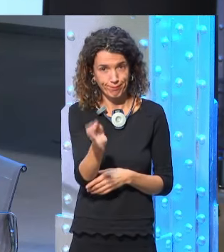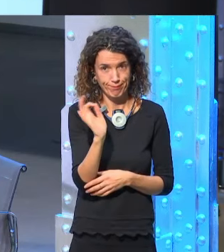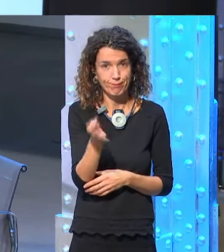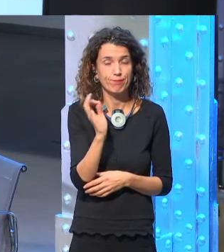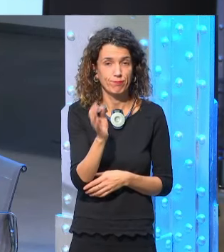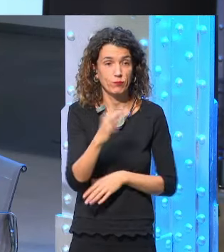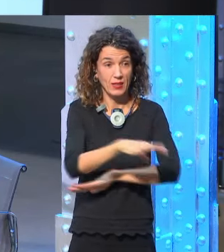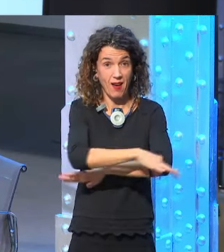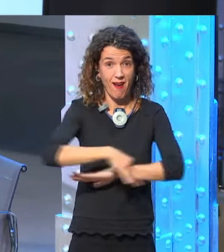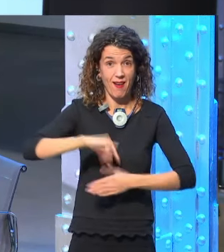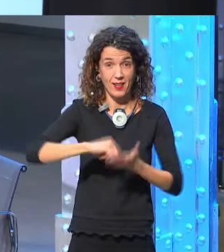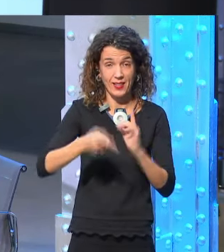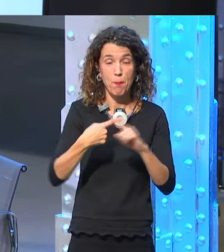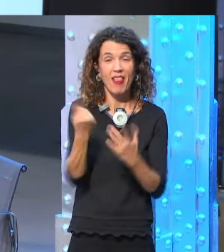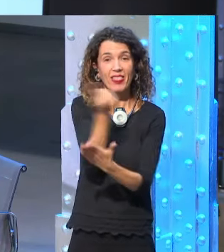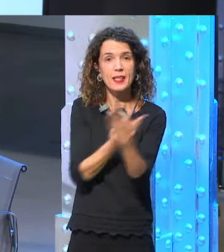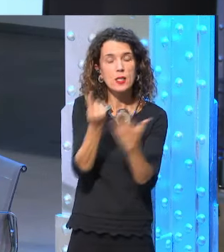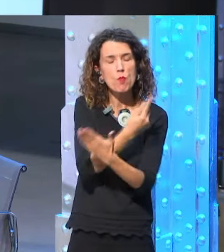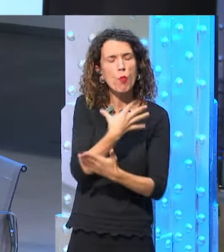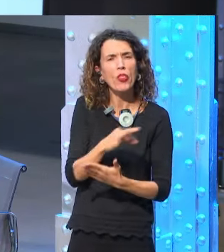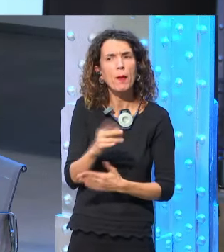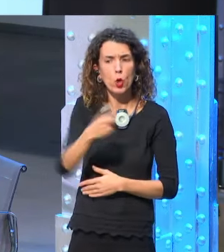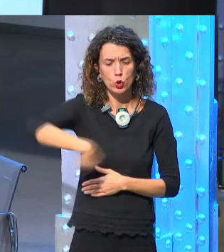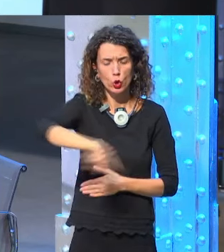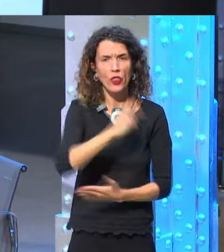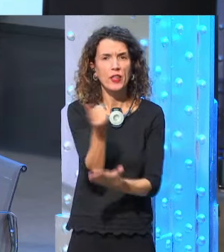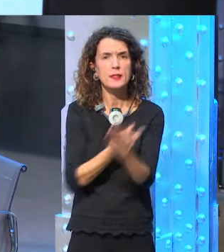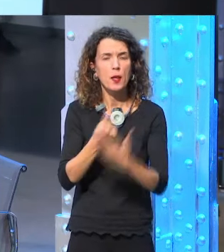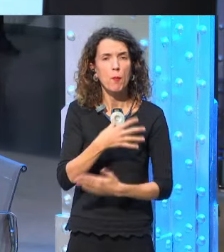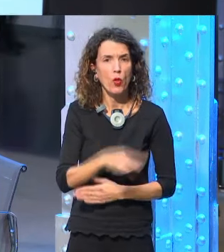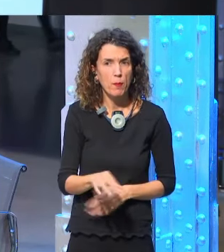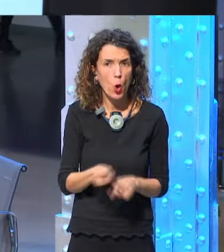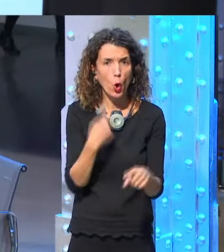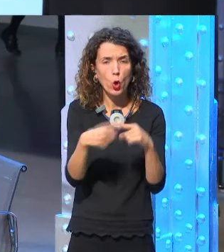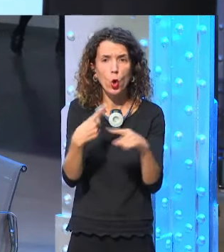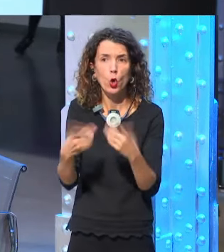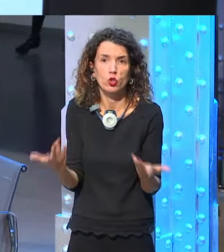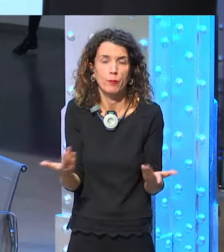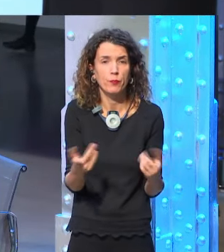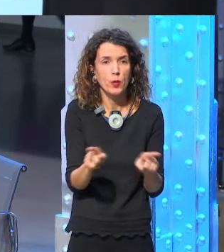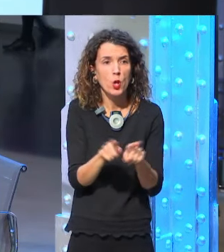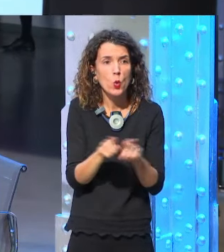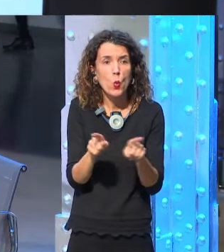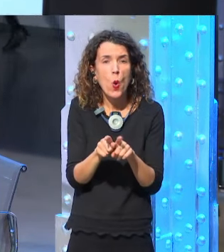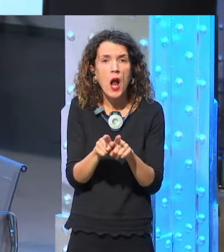as designers, we could design something which was not defined by